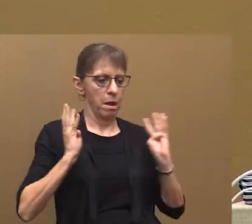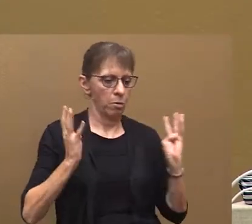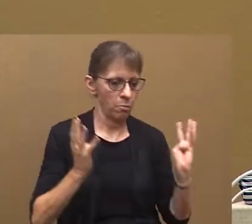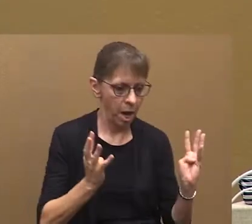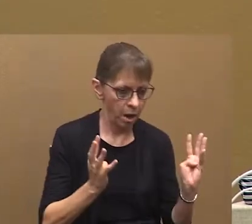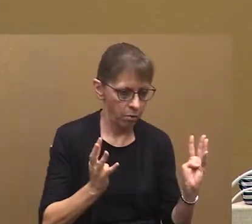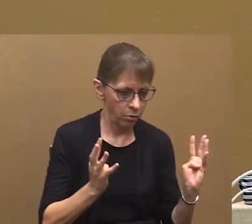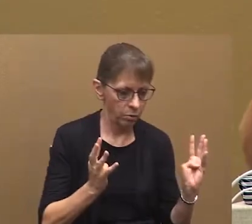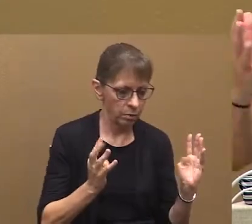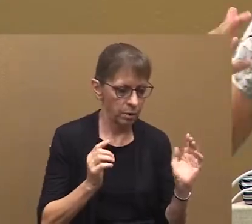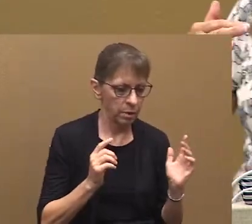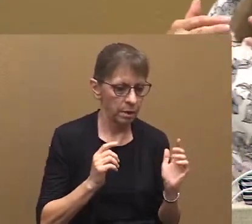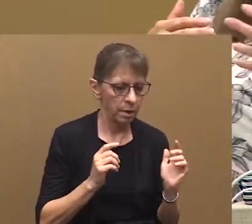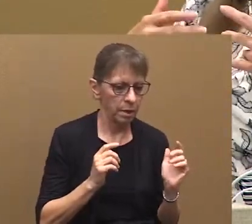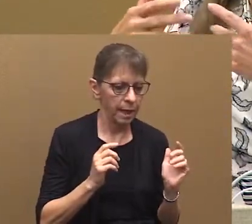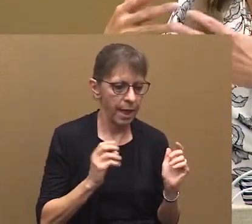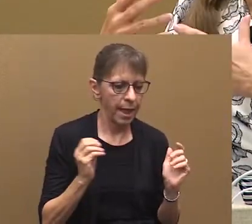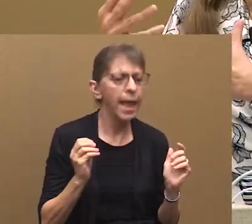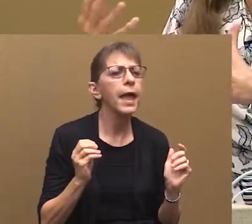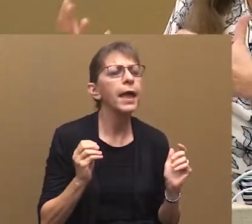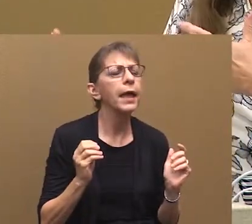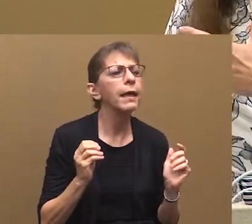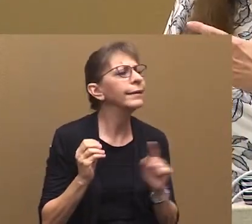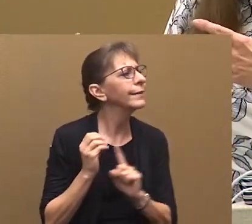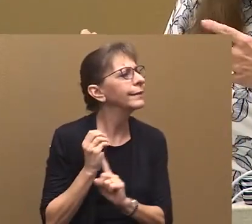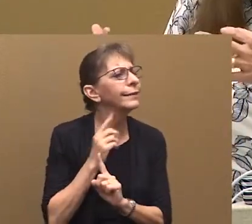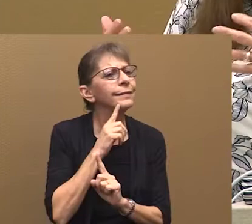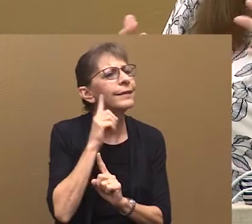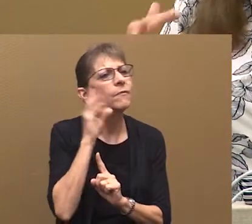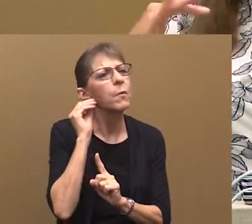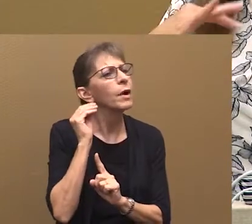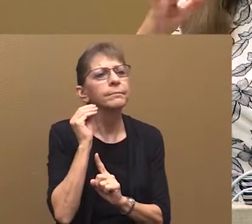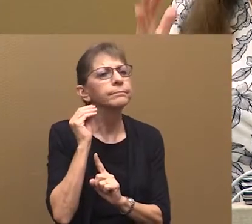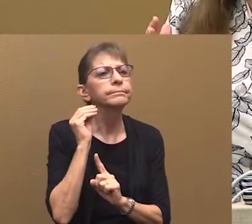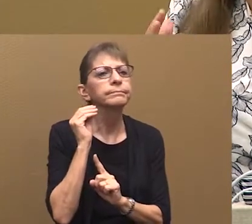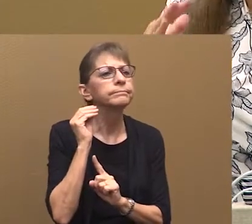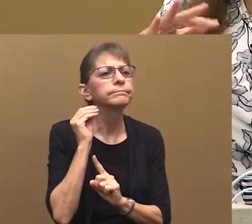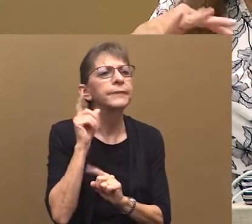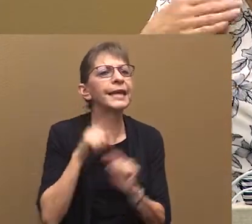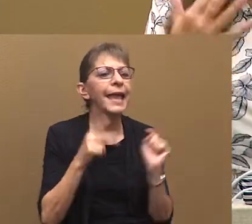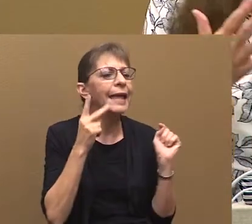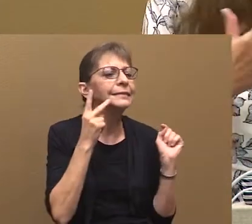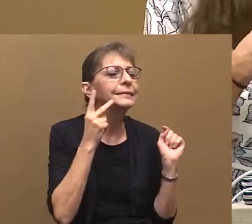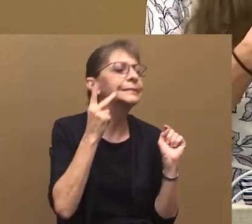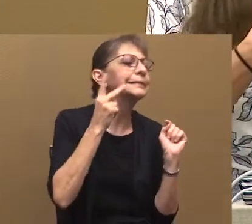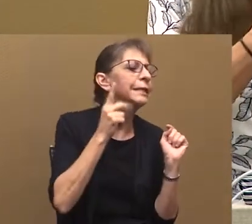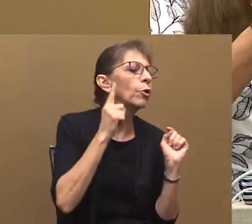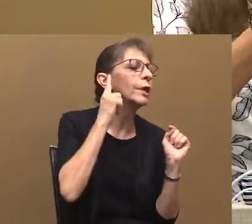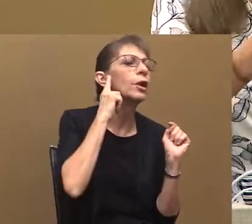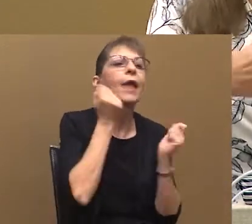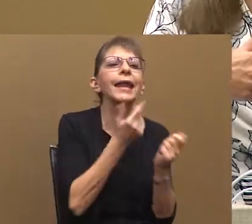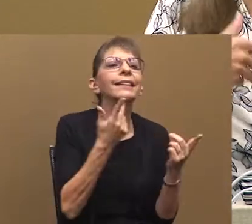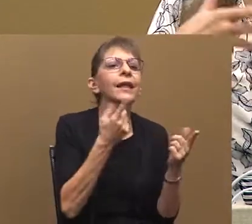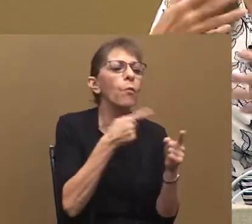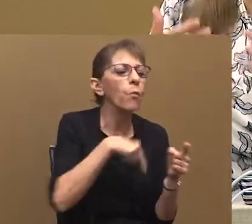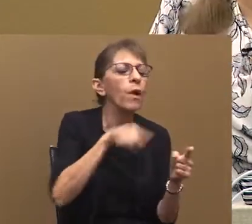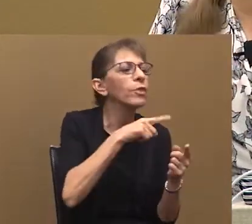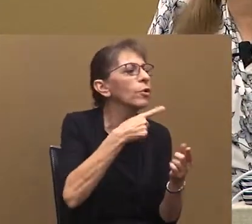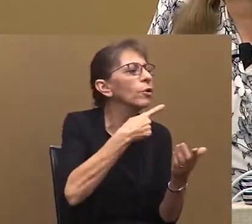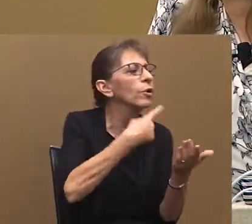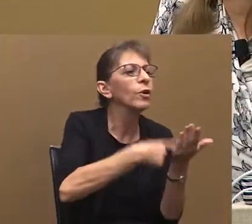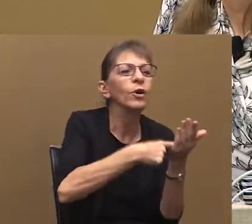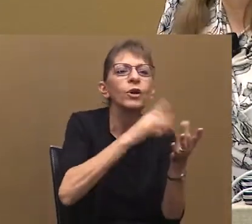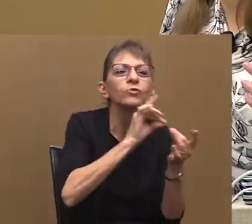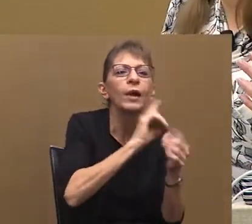fell on the ice, and that deaf boy can't see or hear what's going on, what are